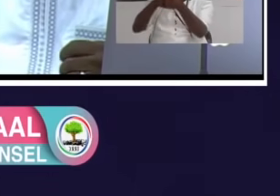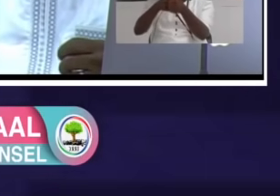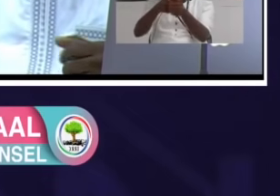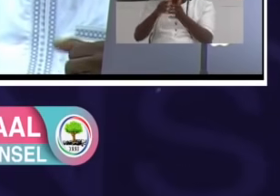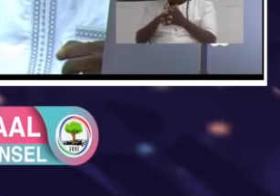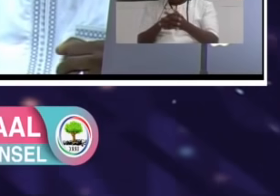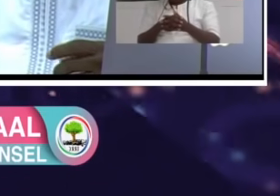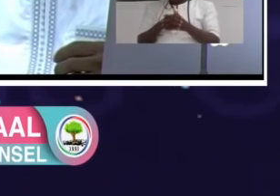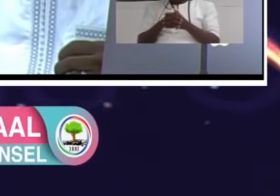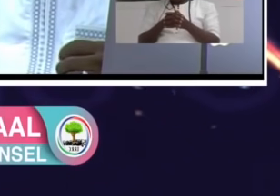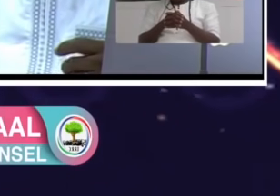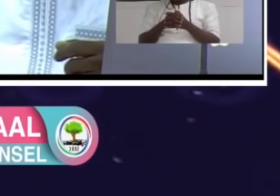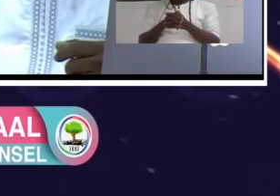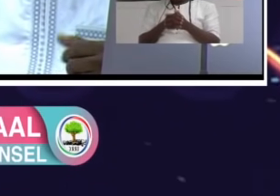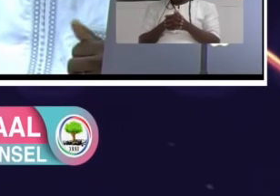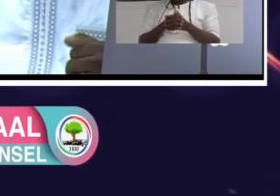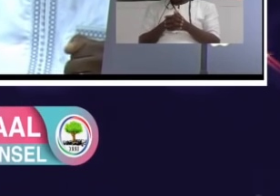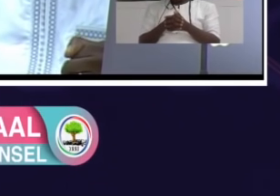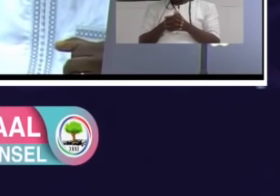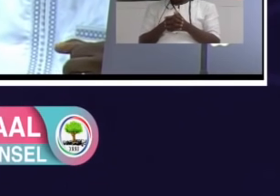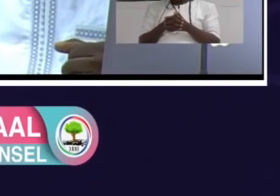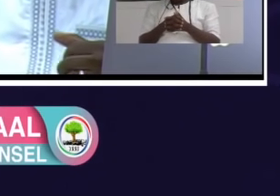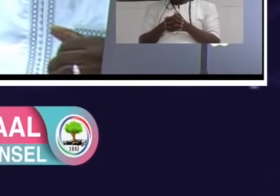ngeen ko ni ngeen min di def.